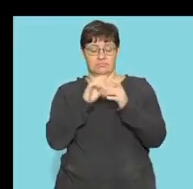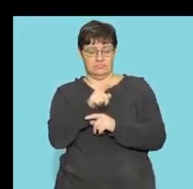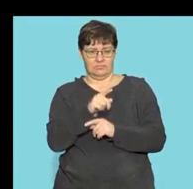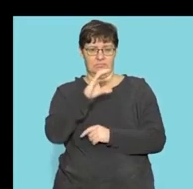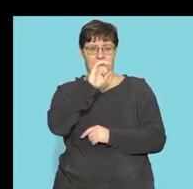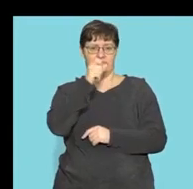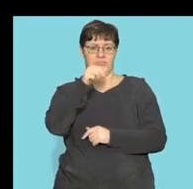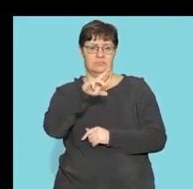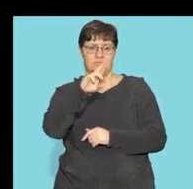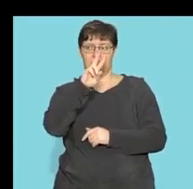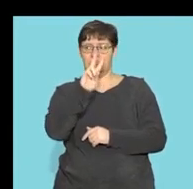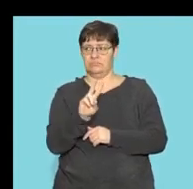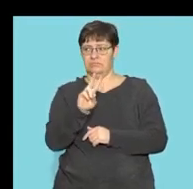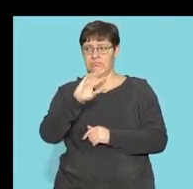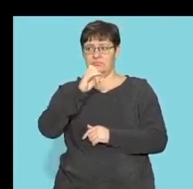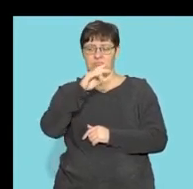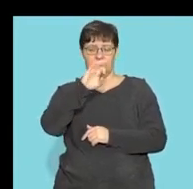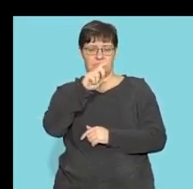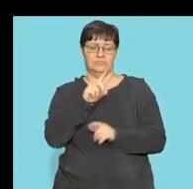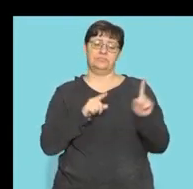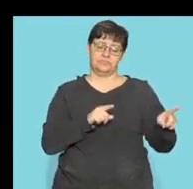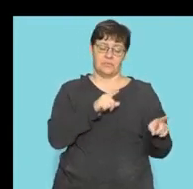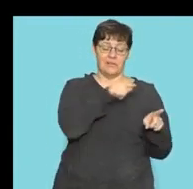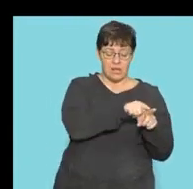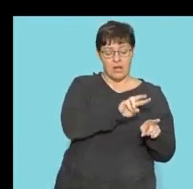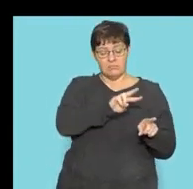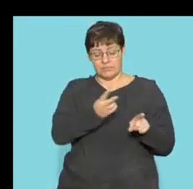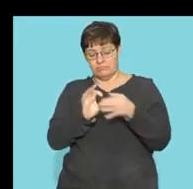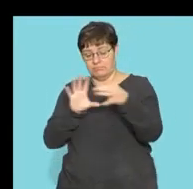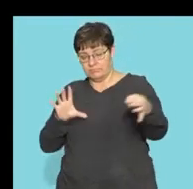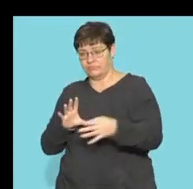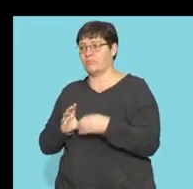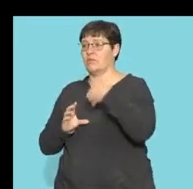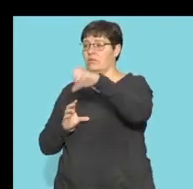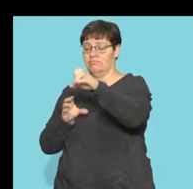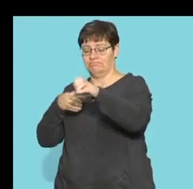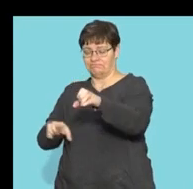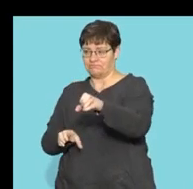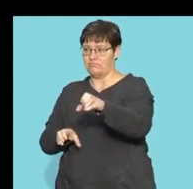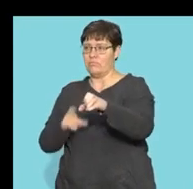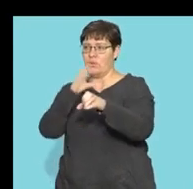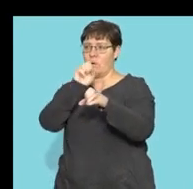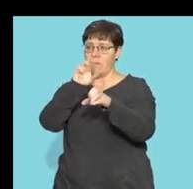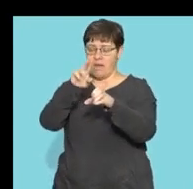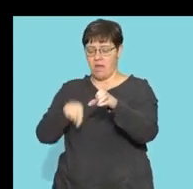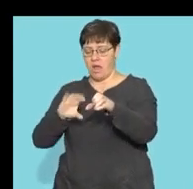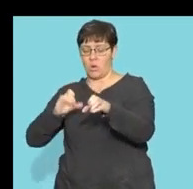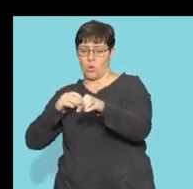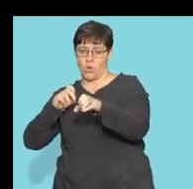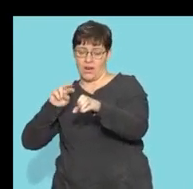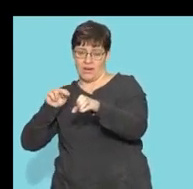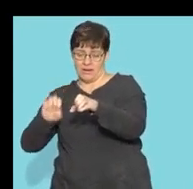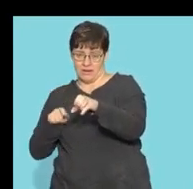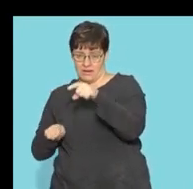copper chloride. Here's the word equation. Copper chloride goes to copper plus chlorine. You can see the chlorine gas there.